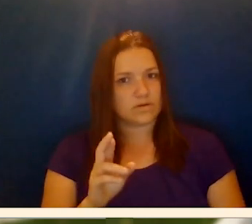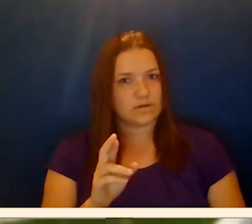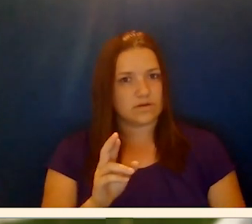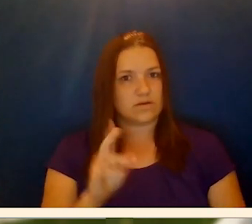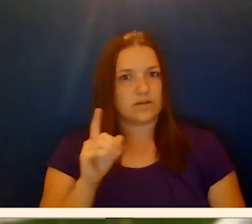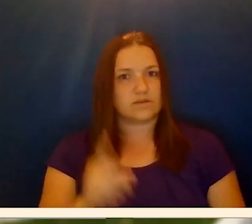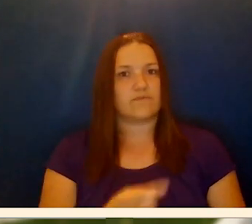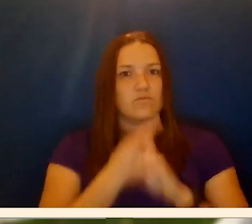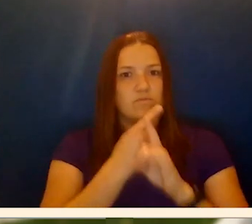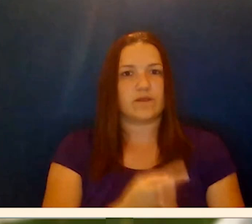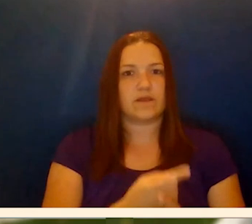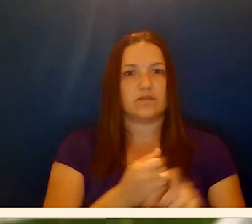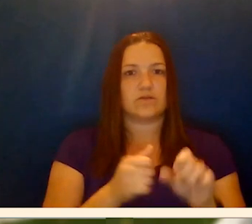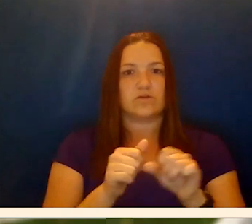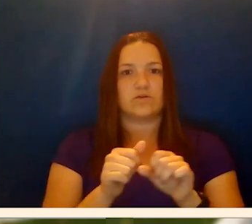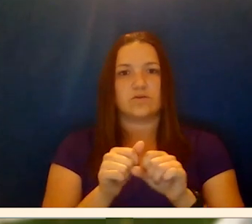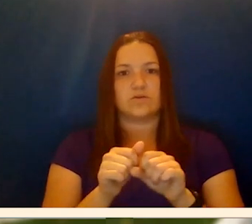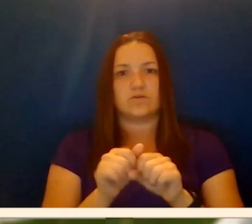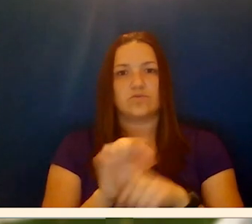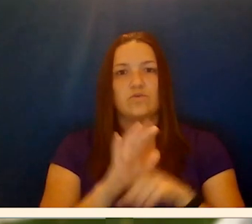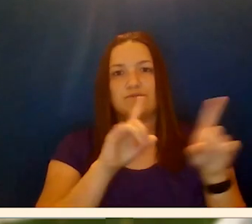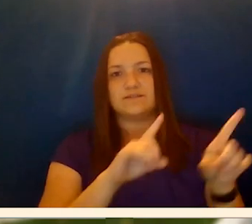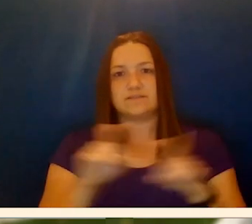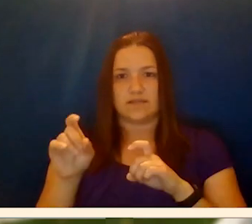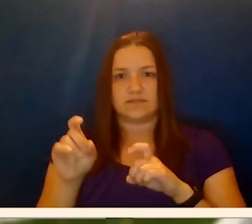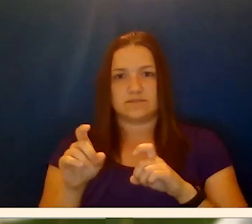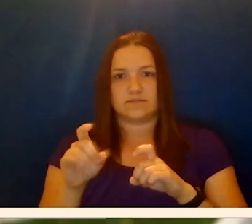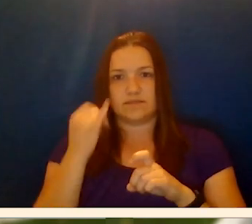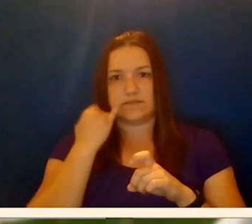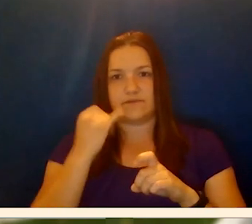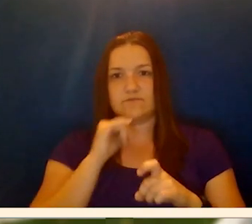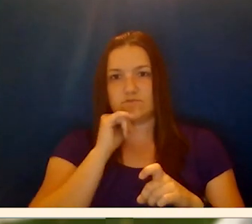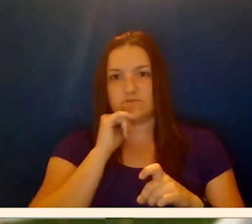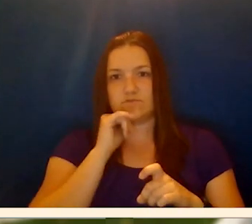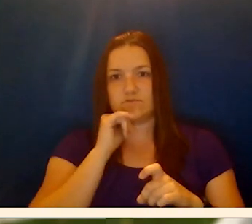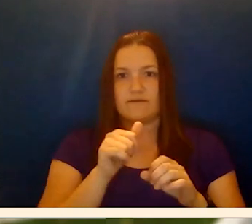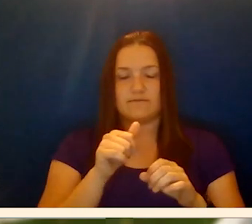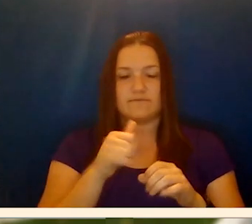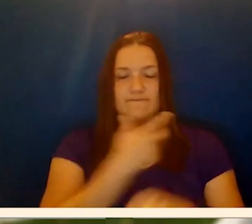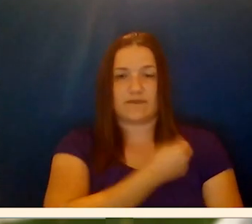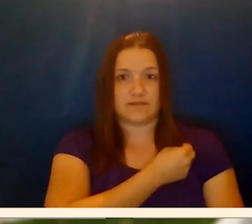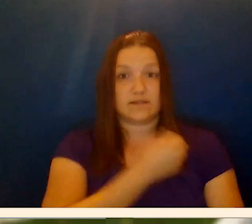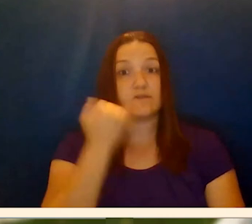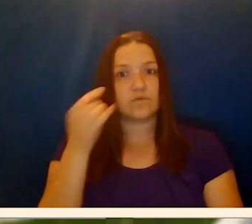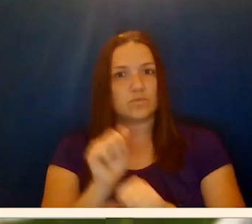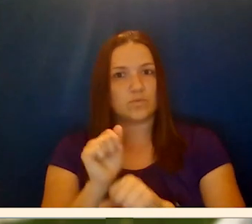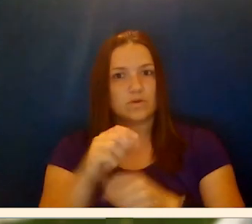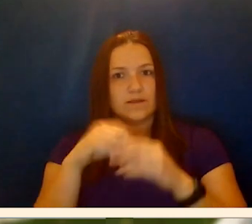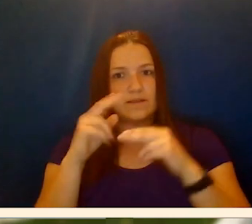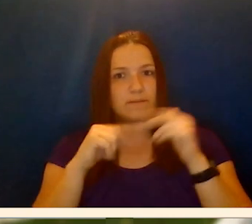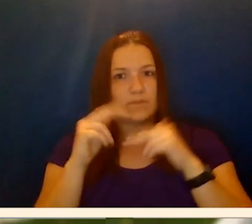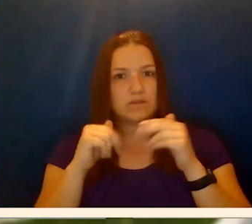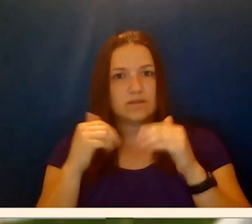you were unvaccinated. And if you work in a building in which patient care is